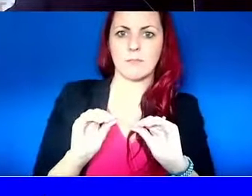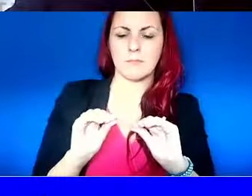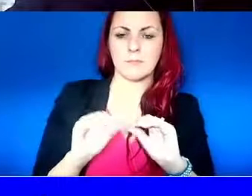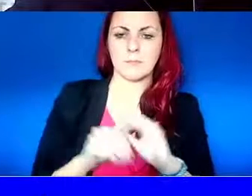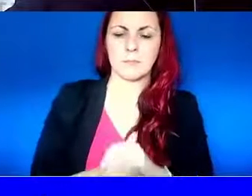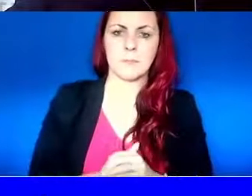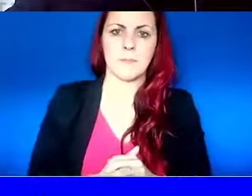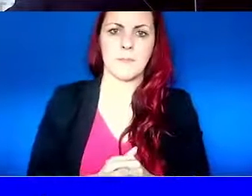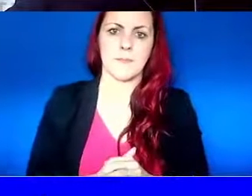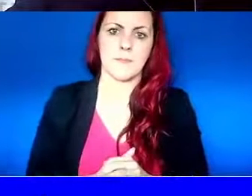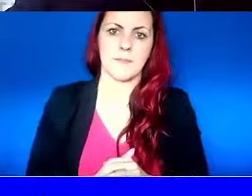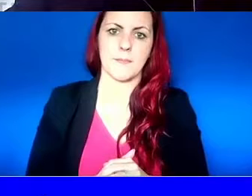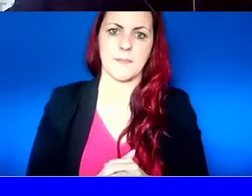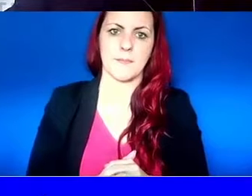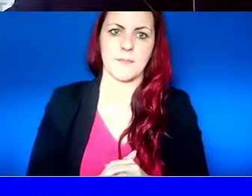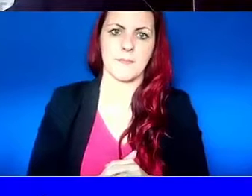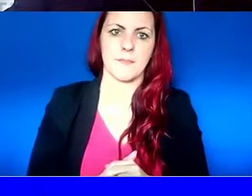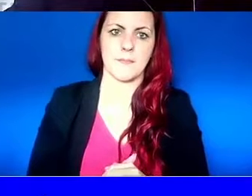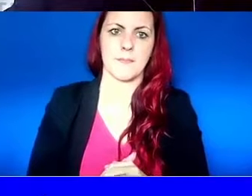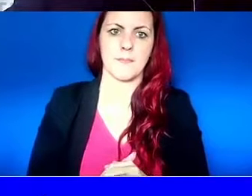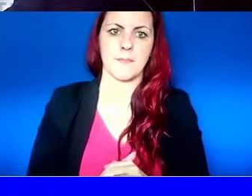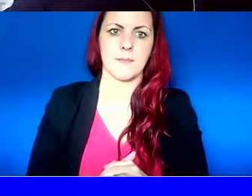Next